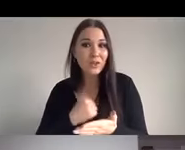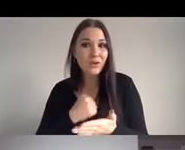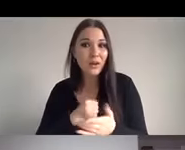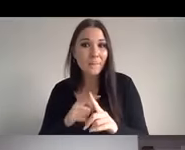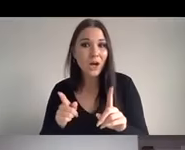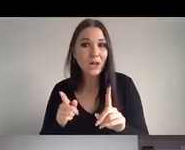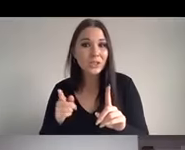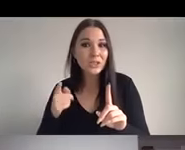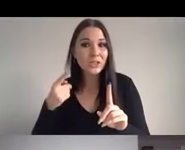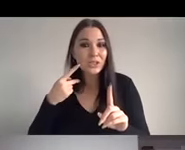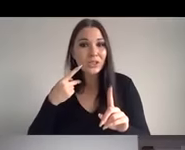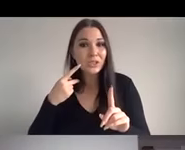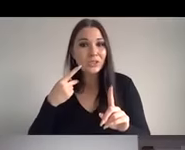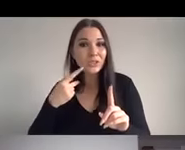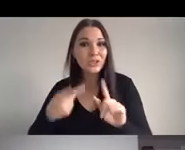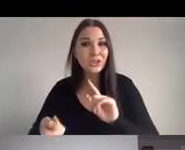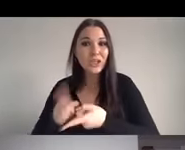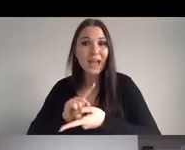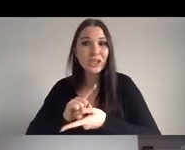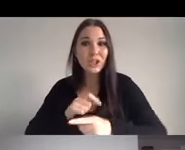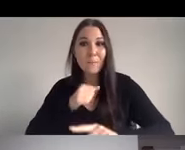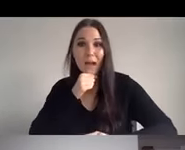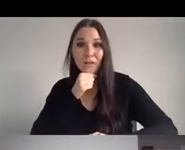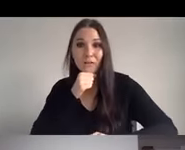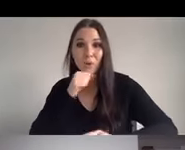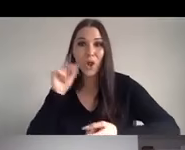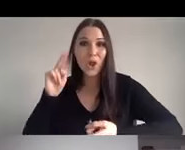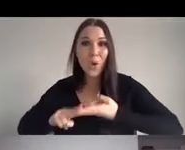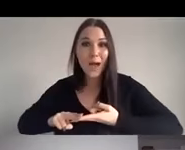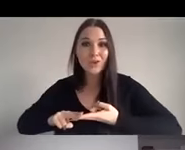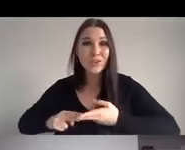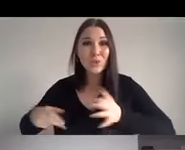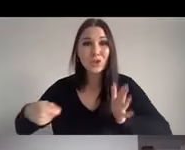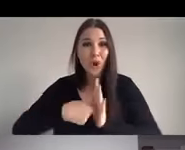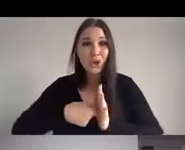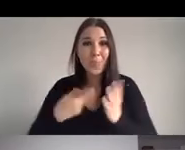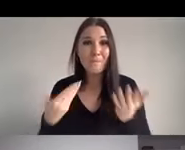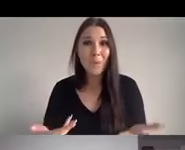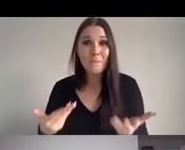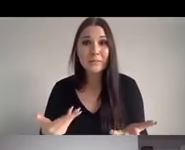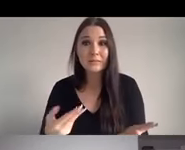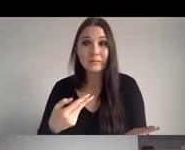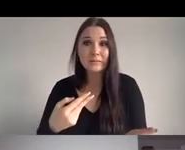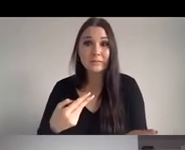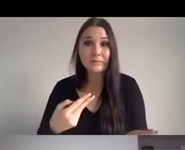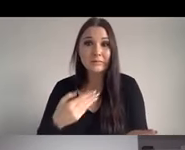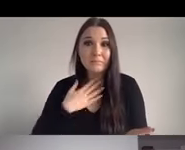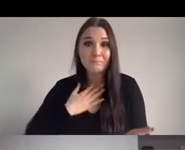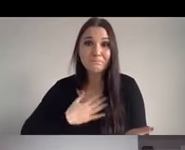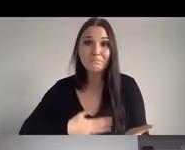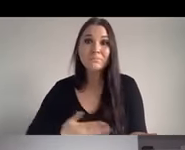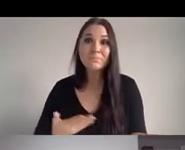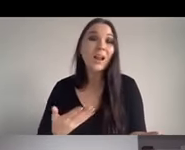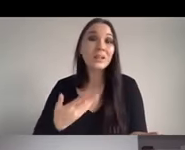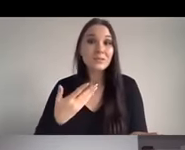changed my microphone and it's low battery, so it's charging. So maybe we can. Yeah, I want to answer if